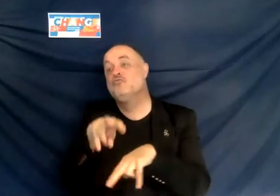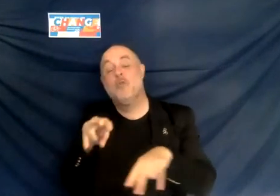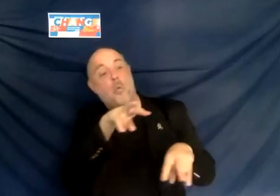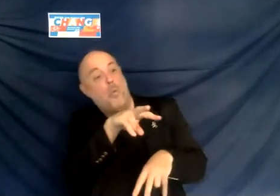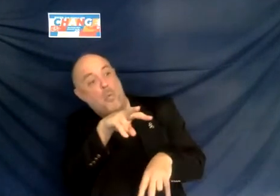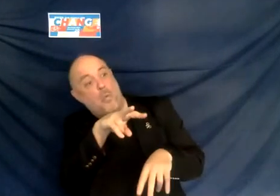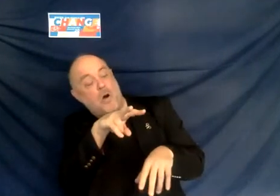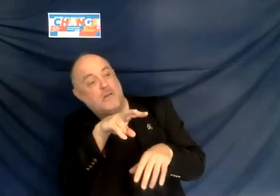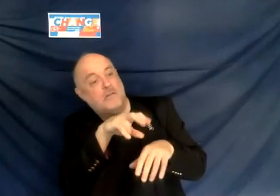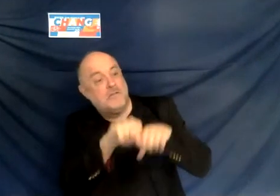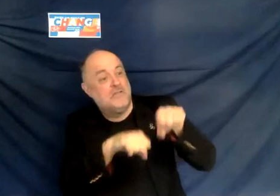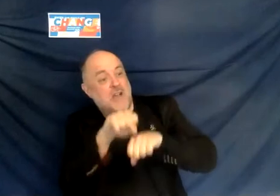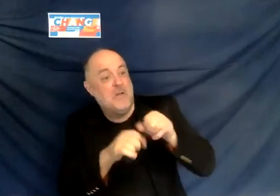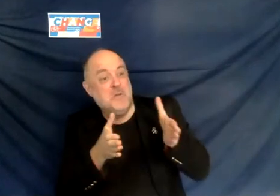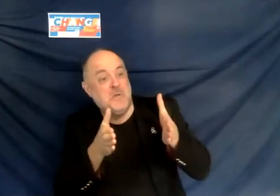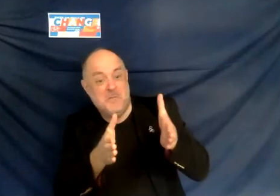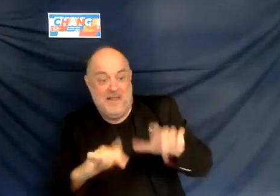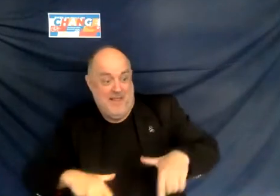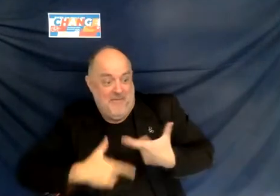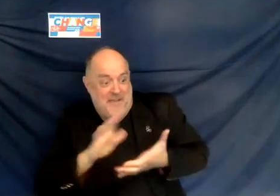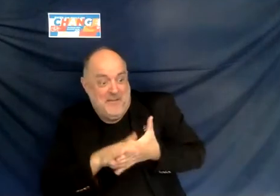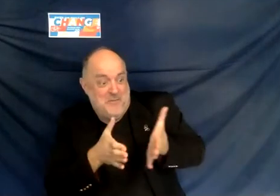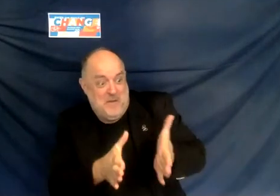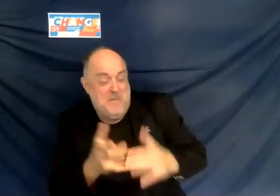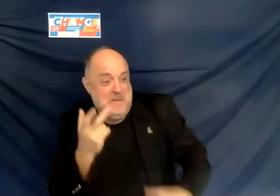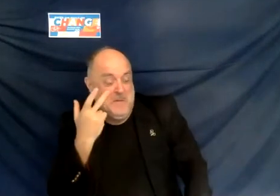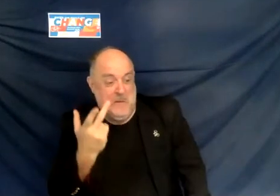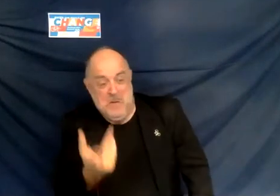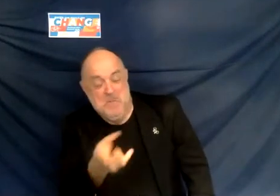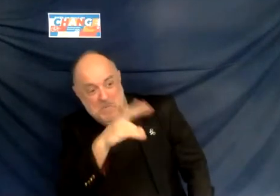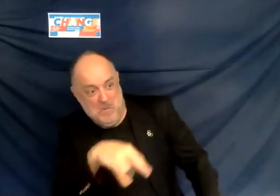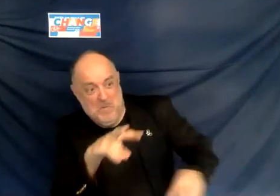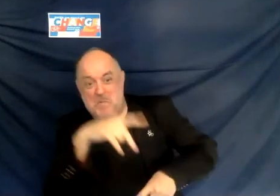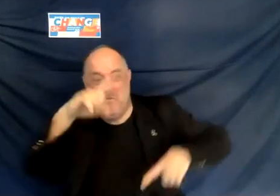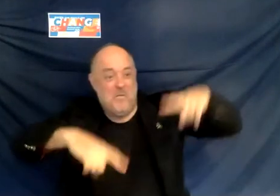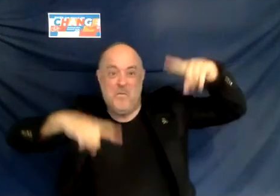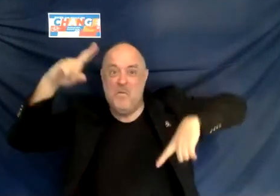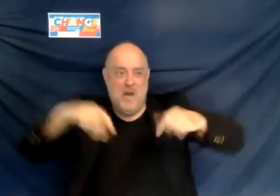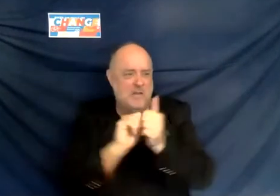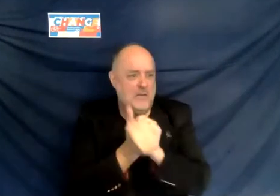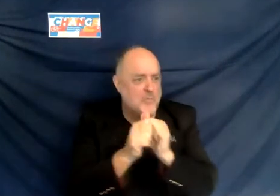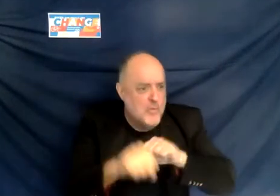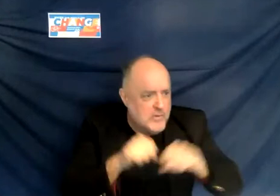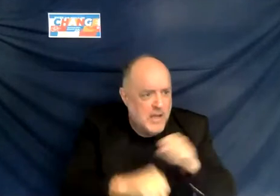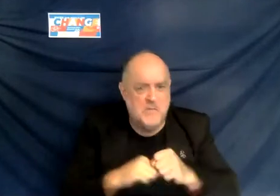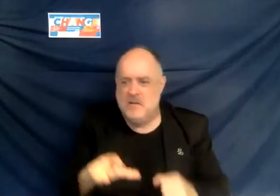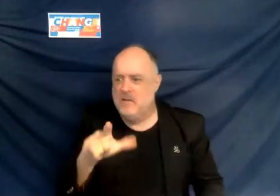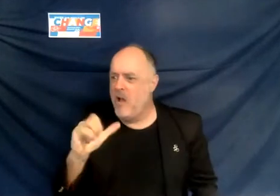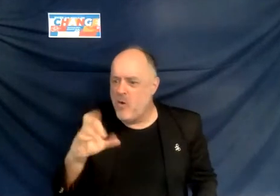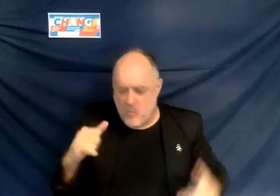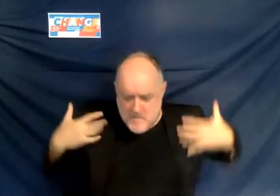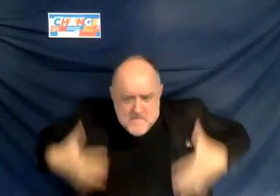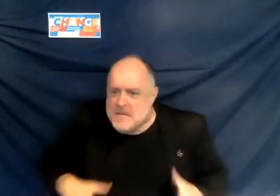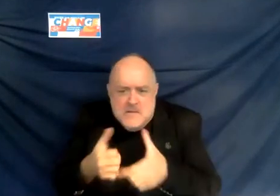the cycling street that we happen to live on, and it's this delightful mix of sports cyclists in Lycra, small